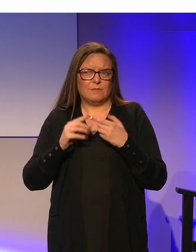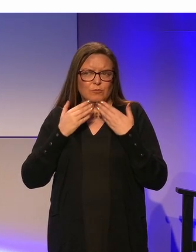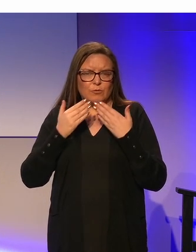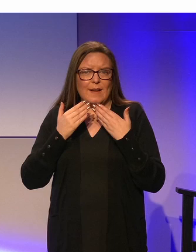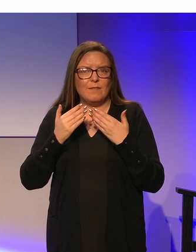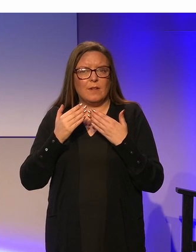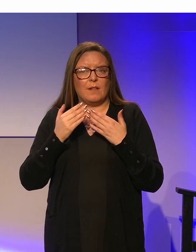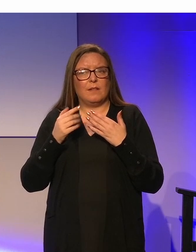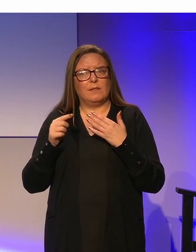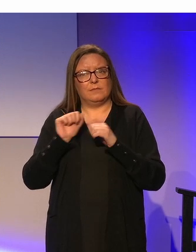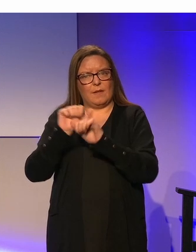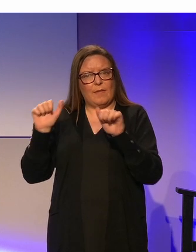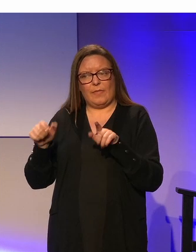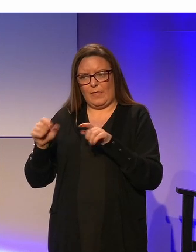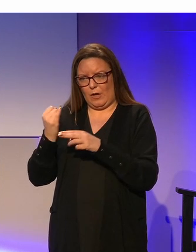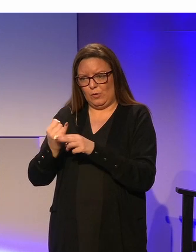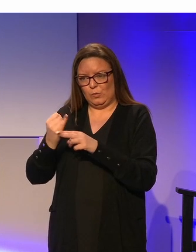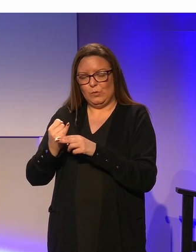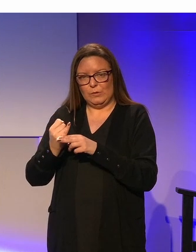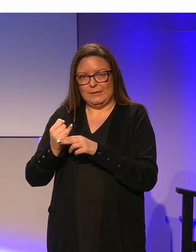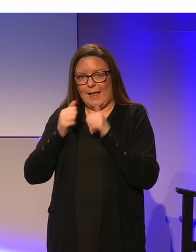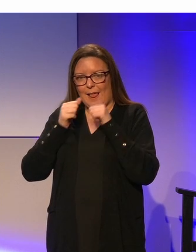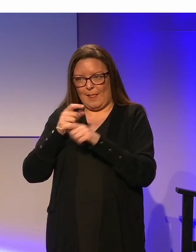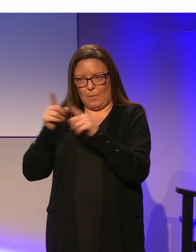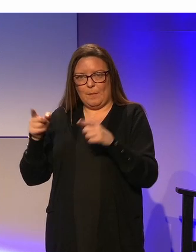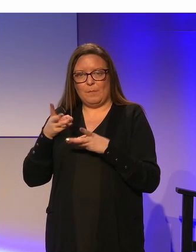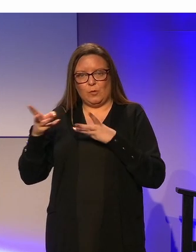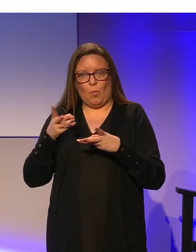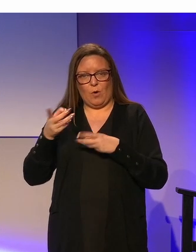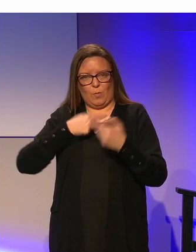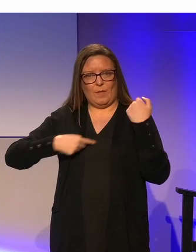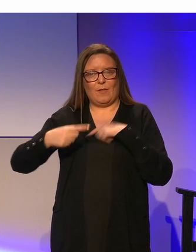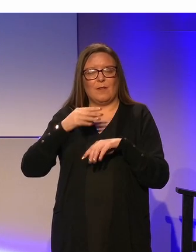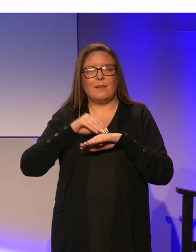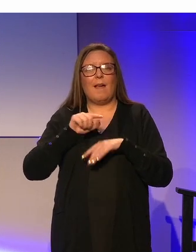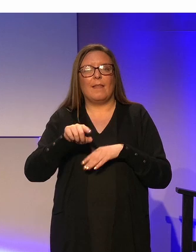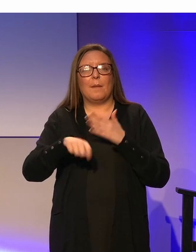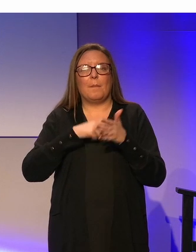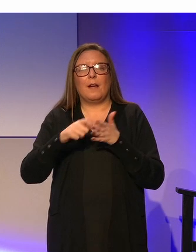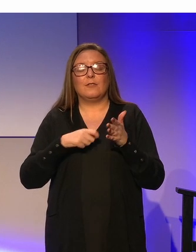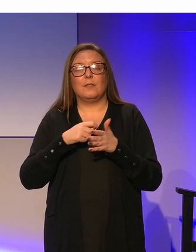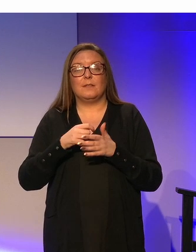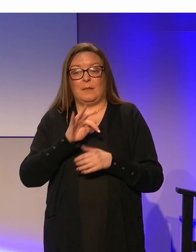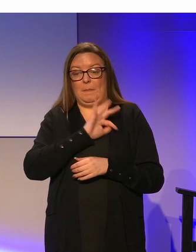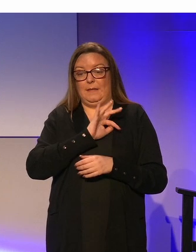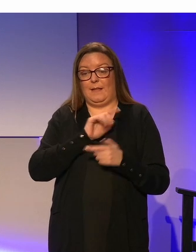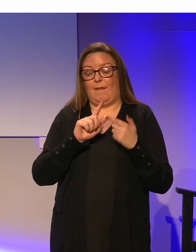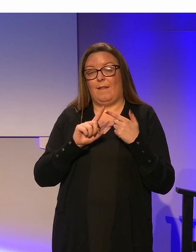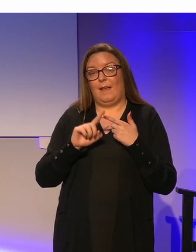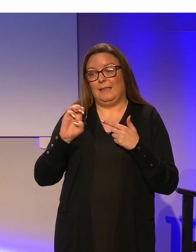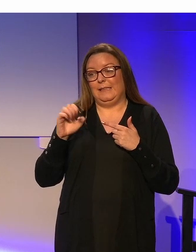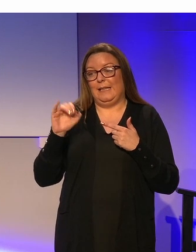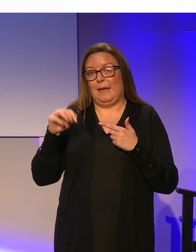well to their schools for releasing them to work with us on the project. So Emer and I, at the beginning